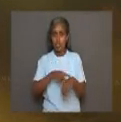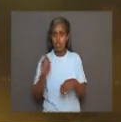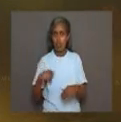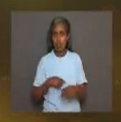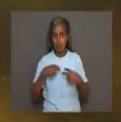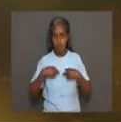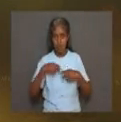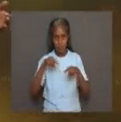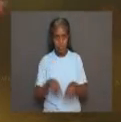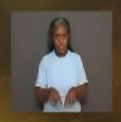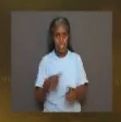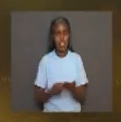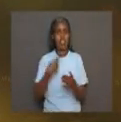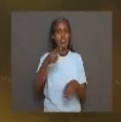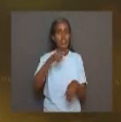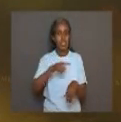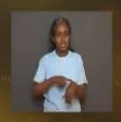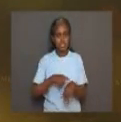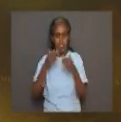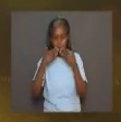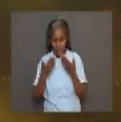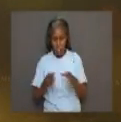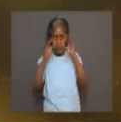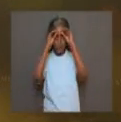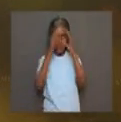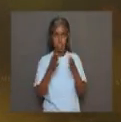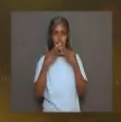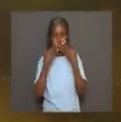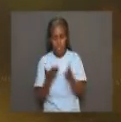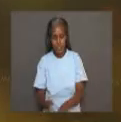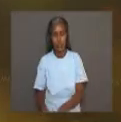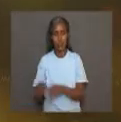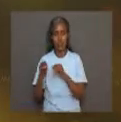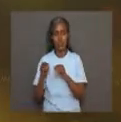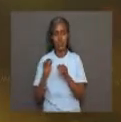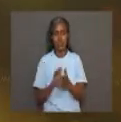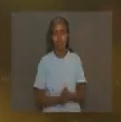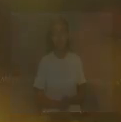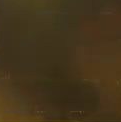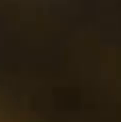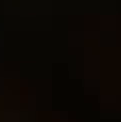have for today. Until next time, thank you, teacher. Thank you, students.